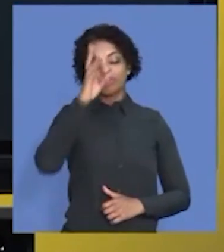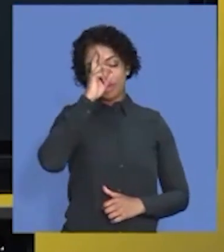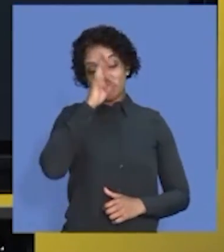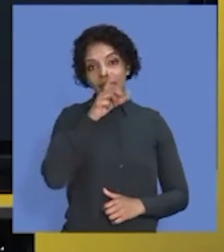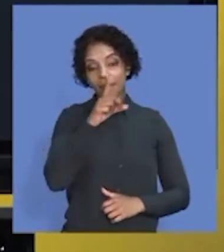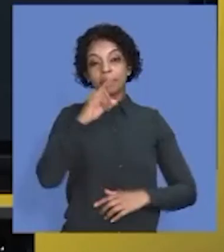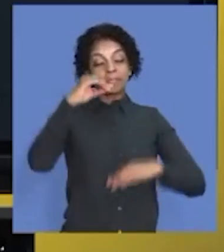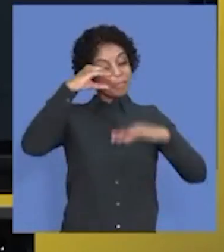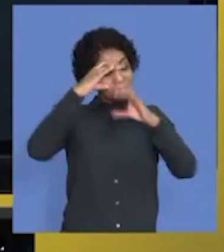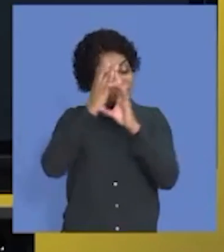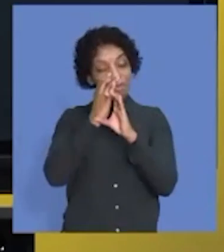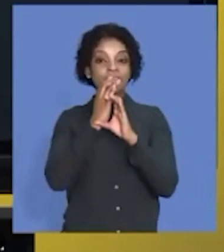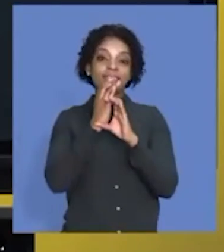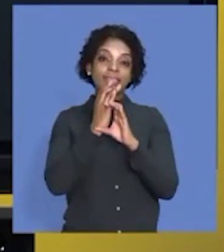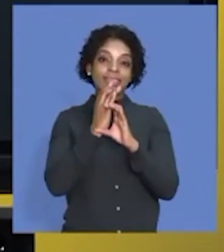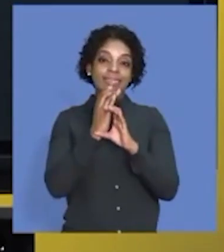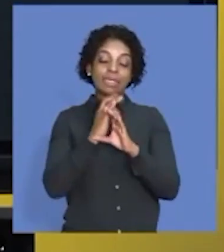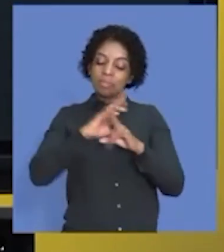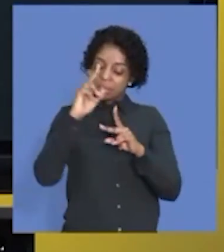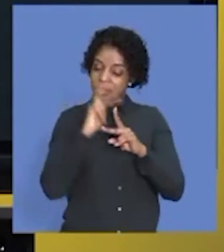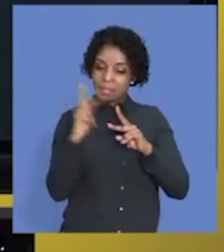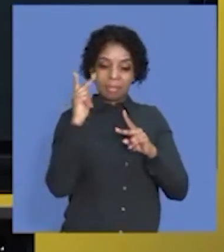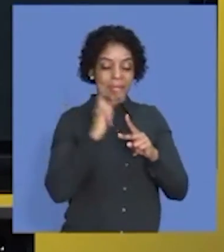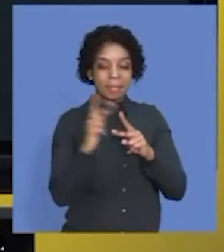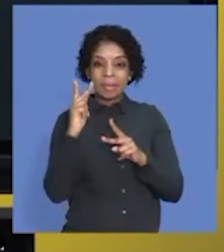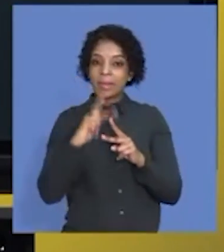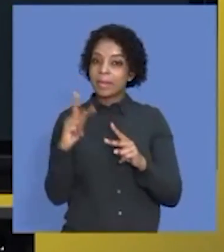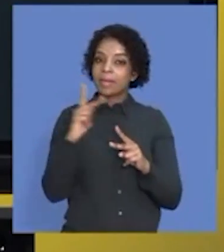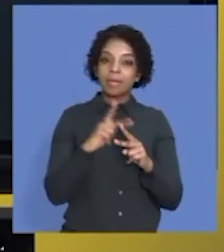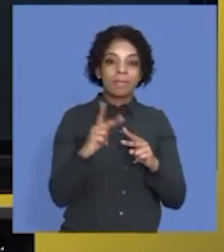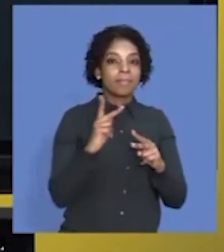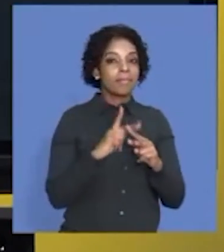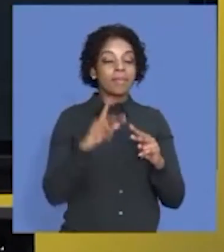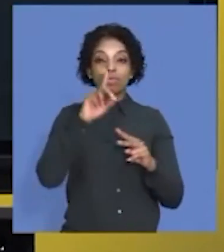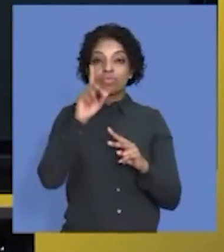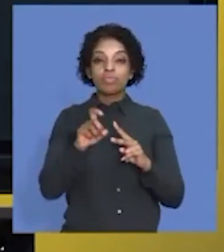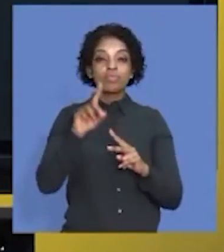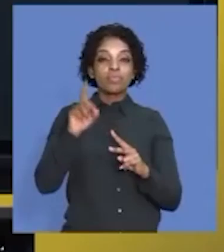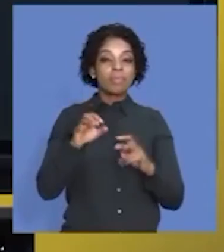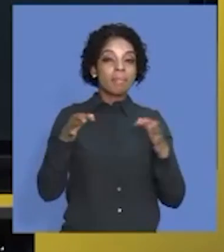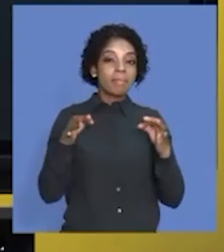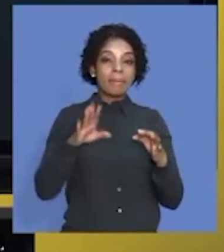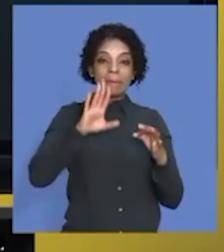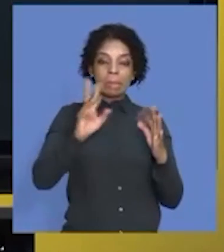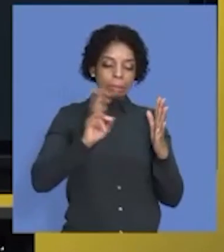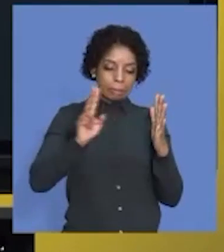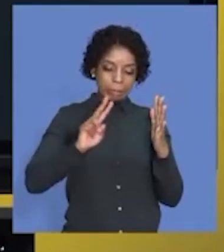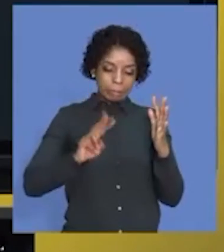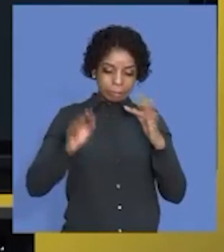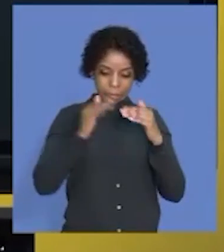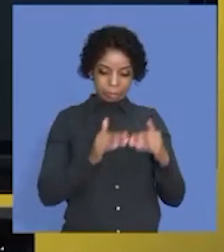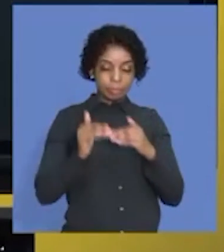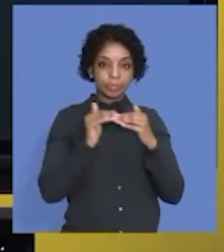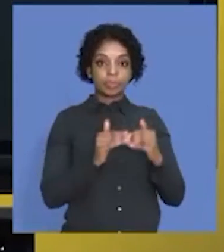focus, keep your preparation with your exam papers, and make sure that when you walk into that